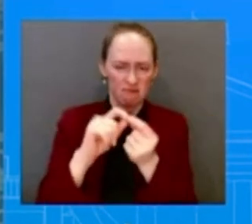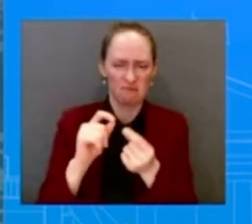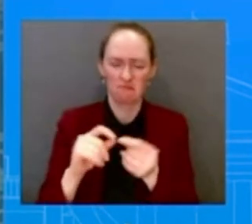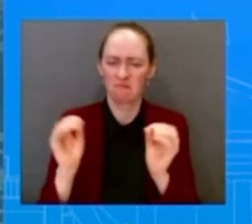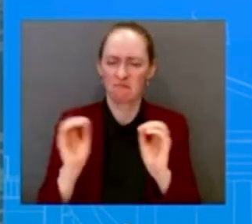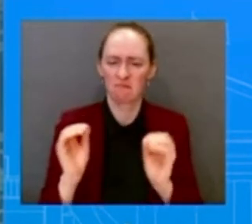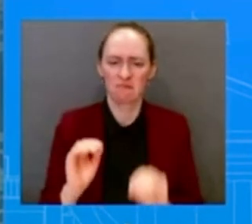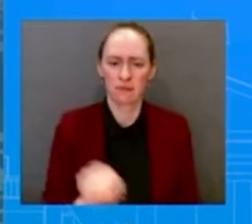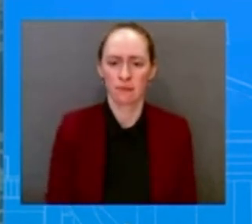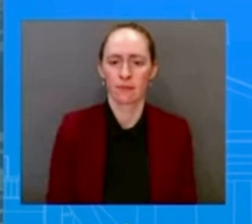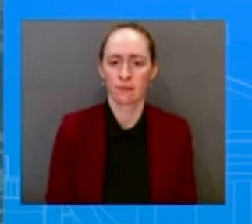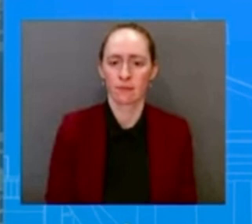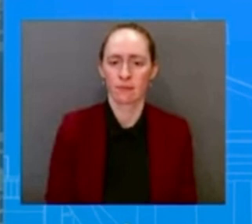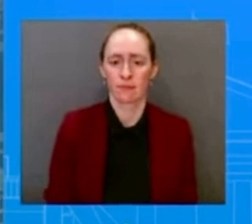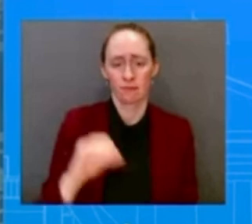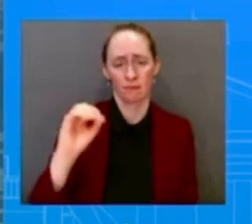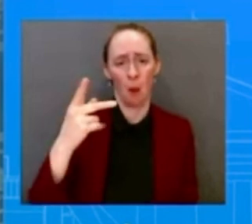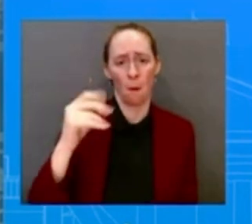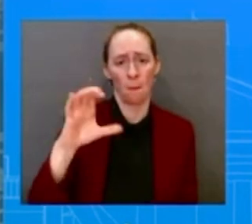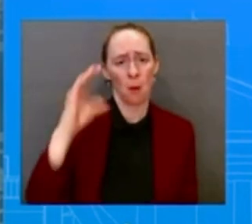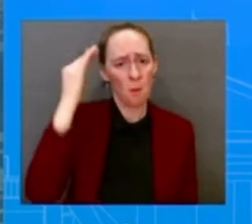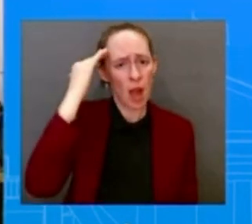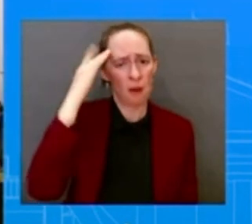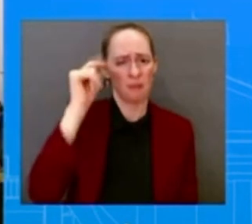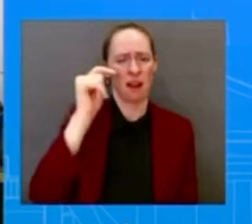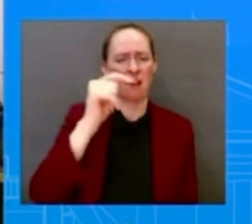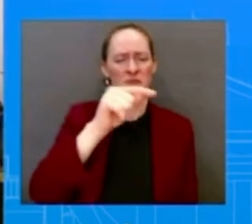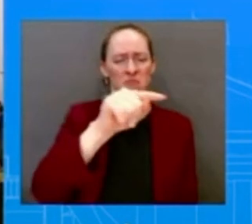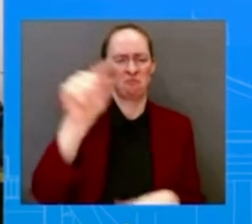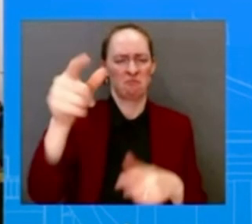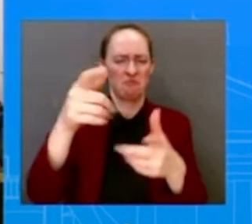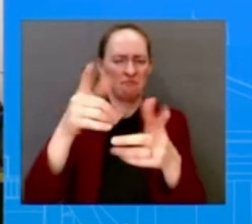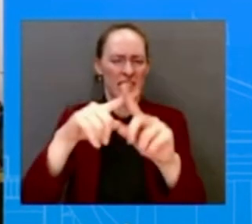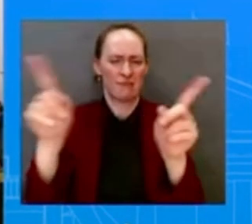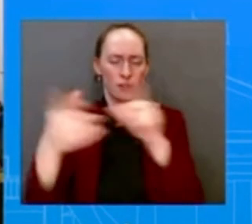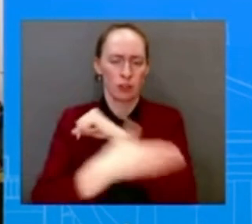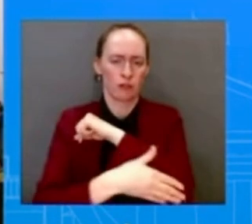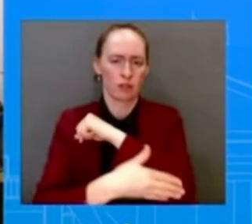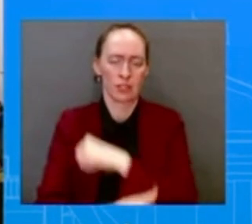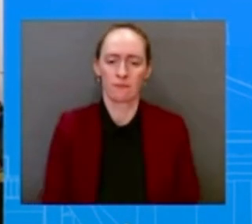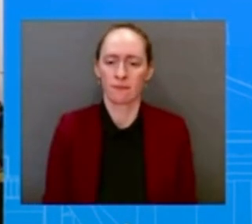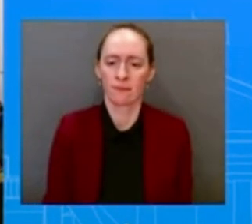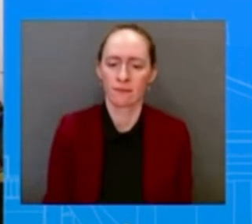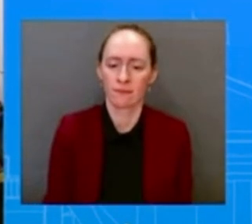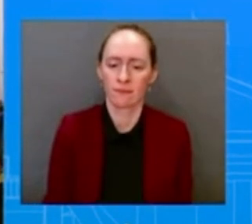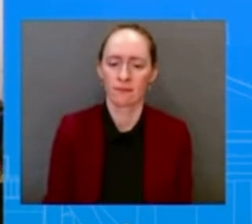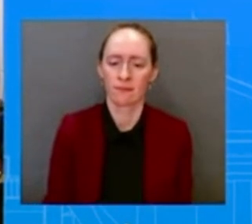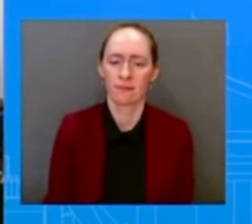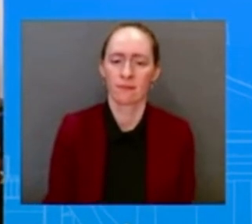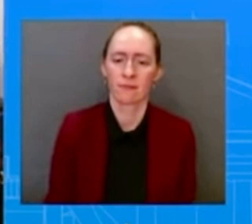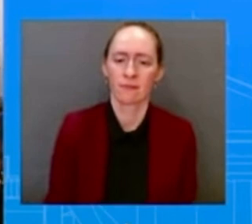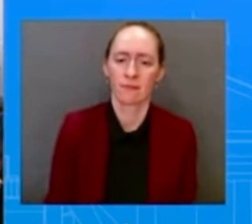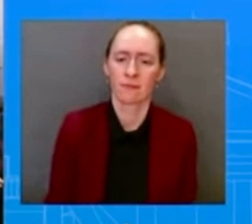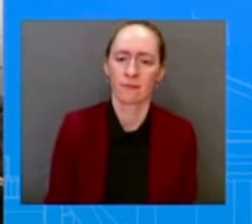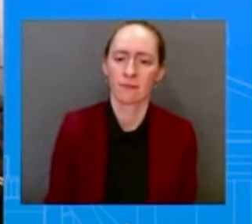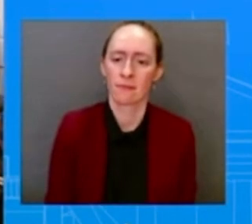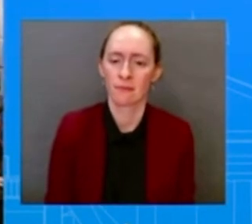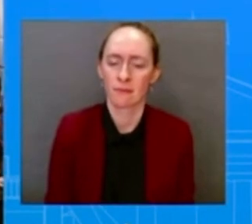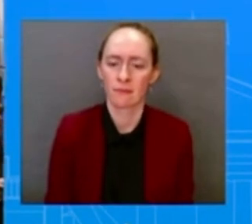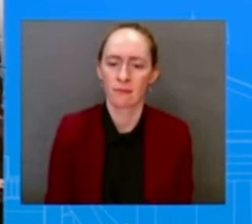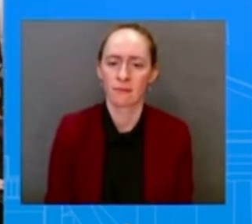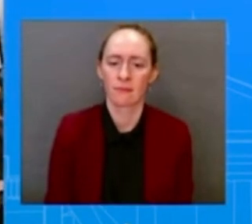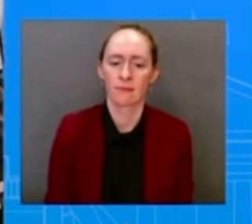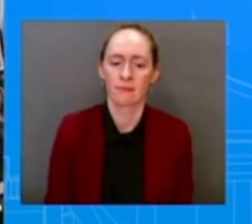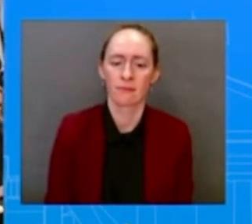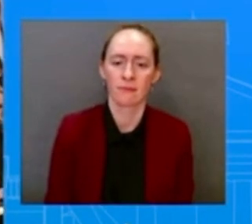specific conversations to talk about. Jenny, go ahead. Thank you, Carolina. Thank you, John. I have two questions. China is